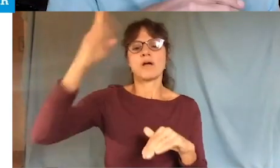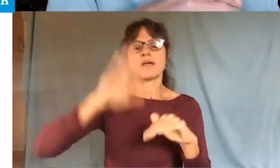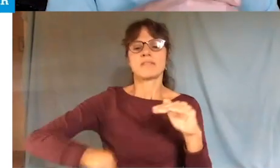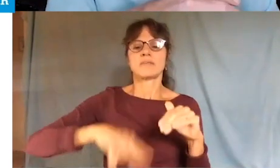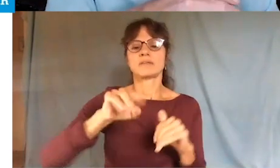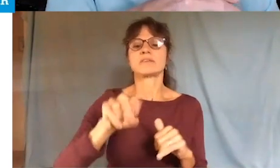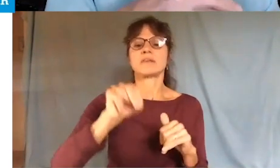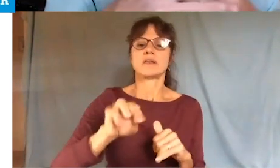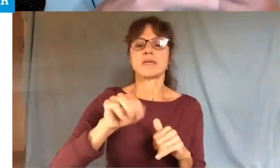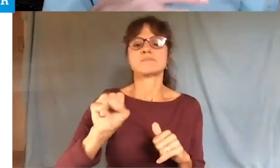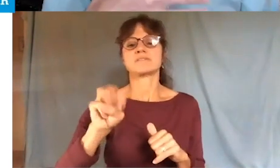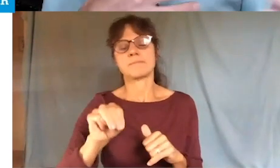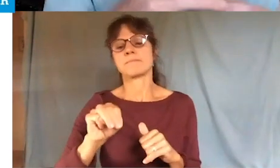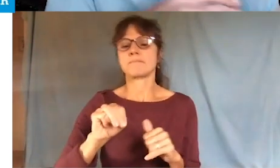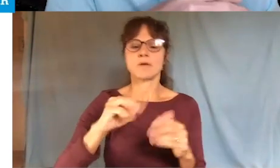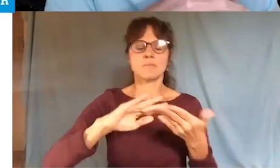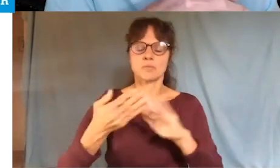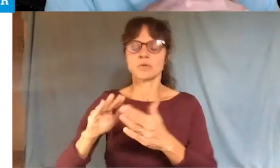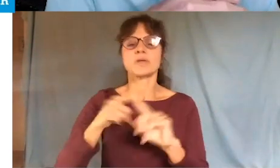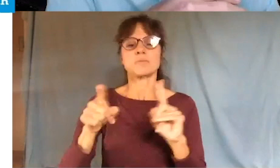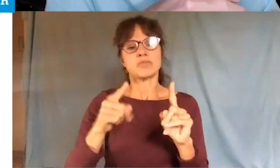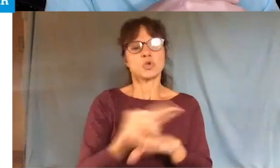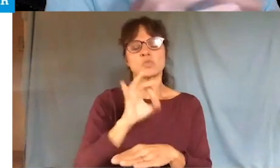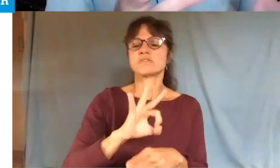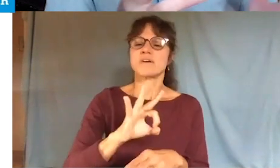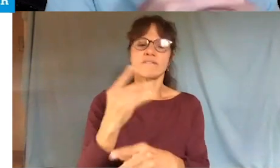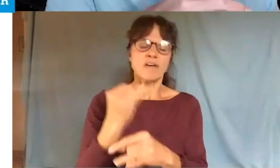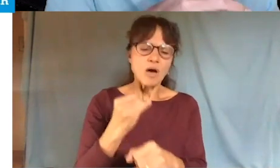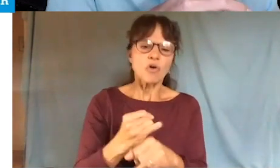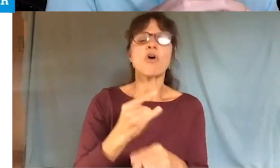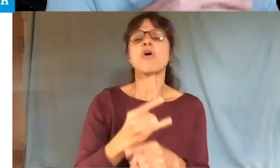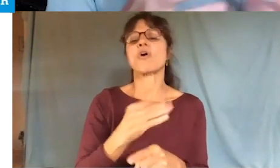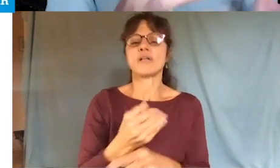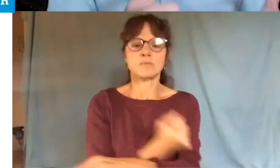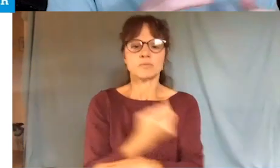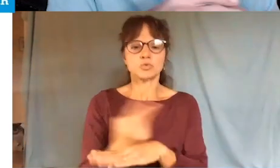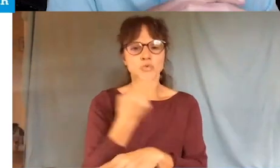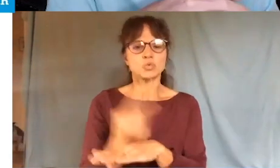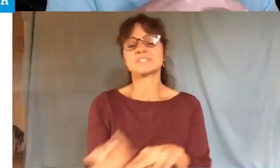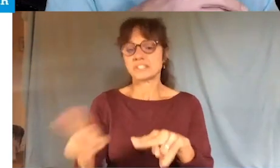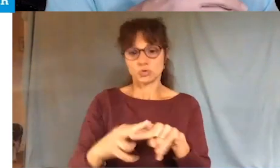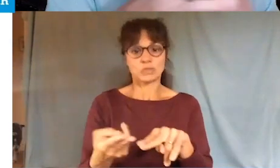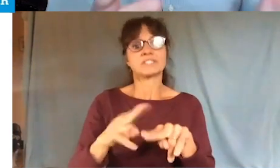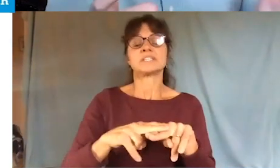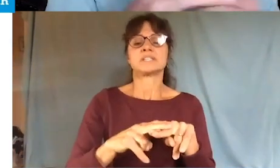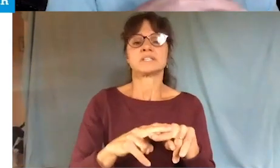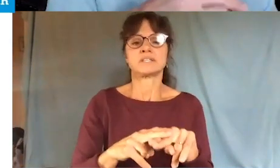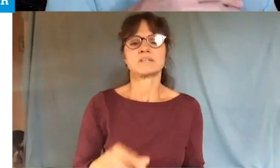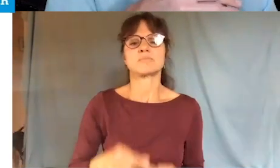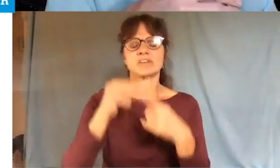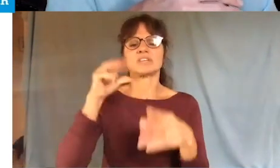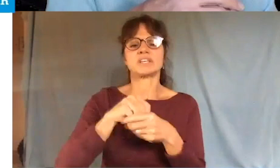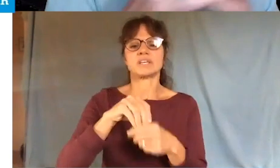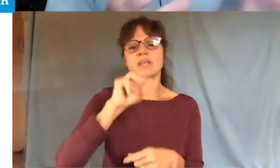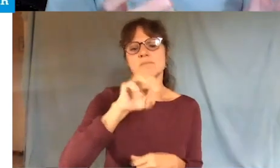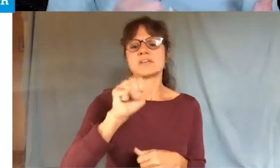non-MSM population. The use of alcohol and substance use is showing to be increased, particularly in the